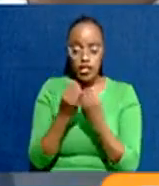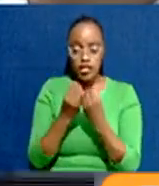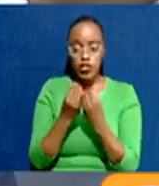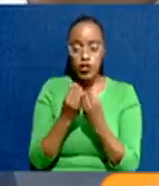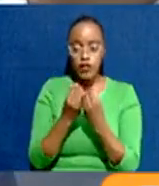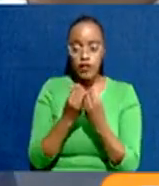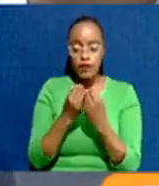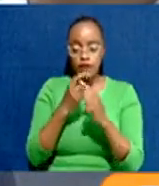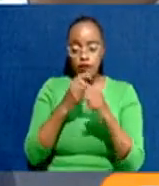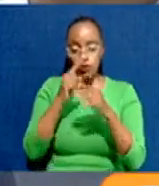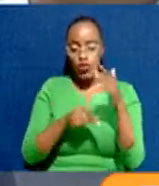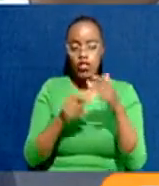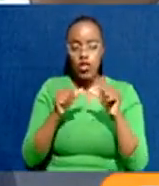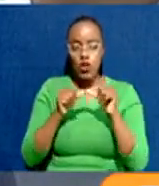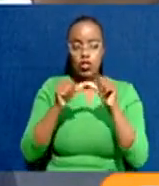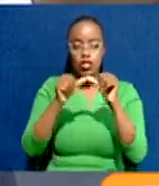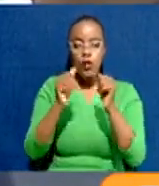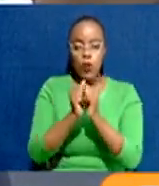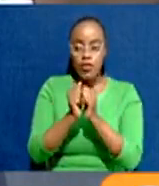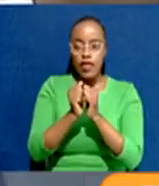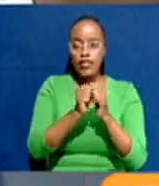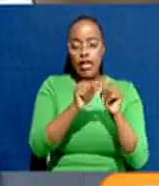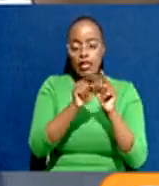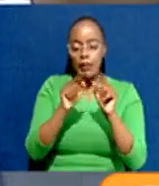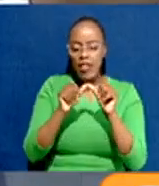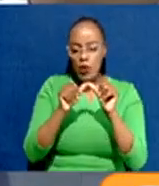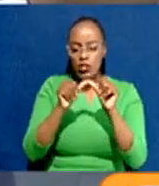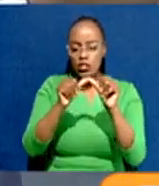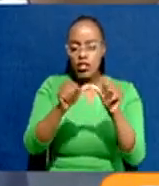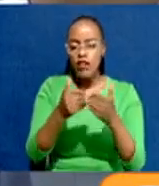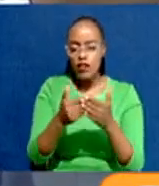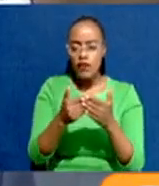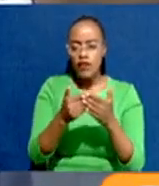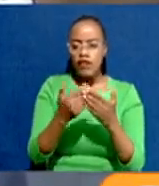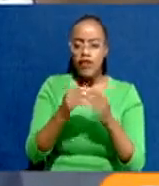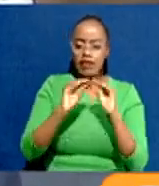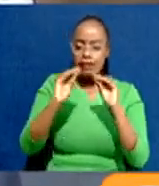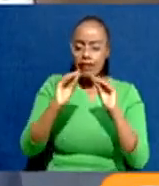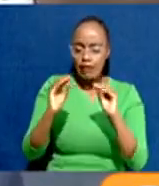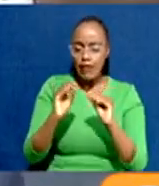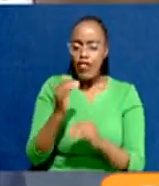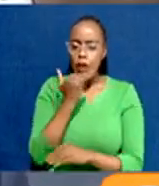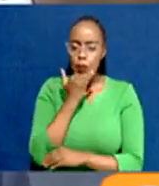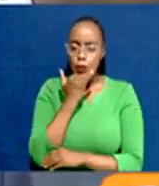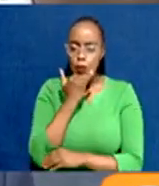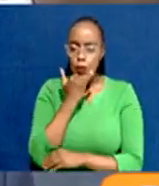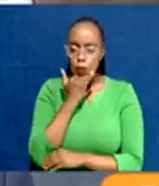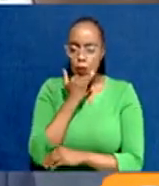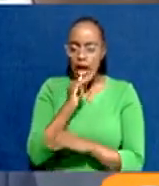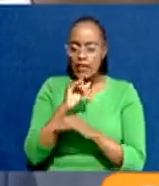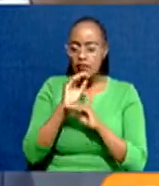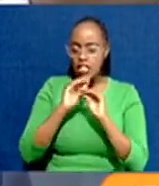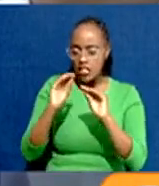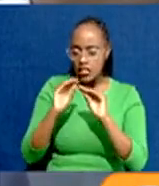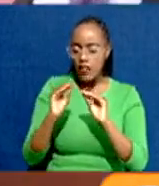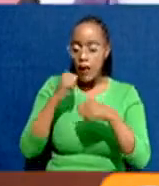from continuing with the proliferation of dark doctrines that have brought